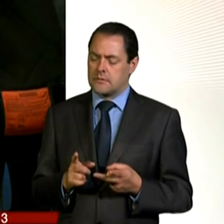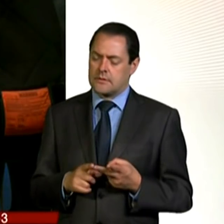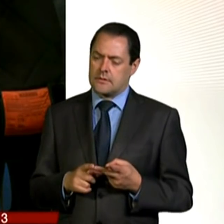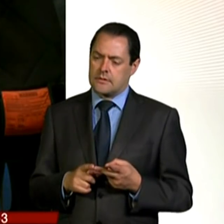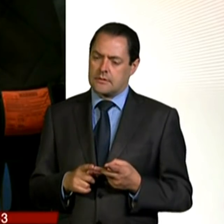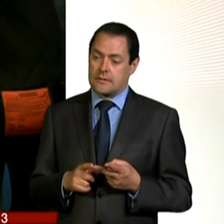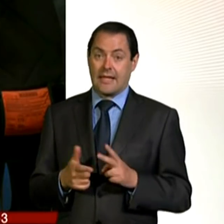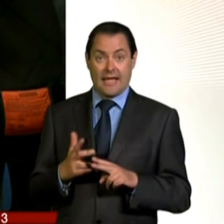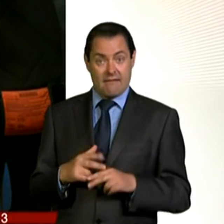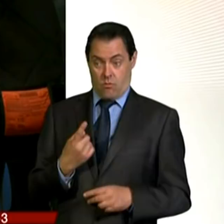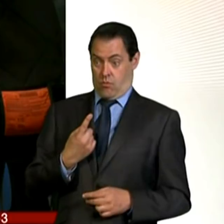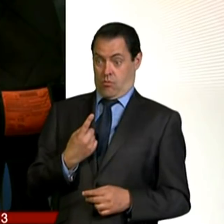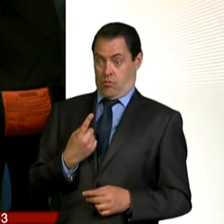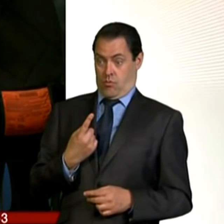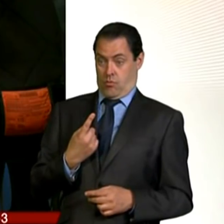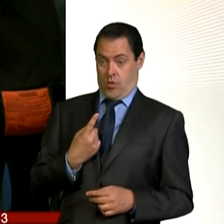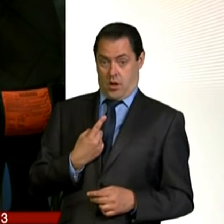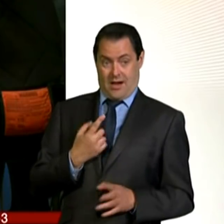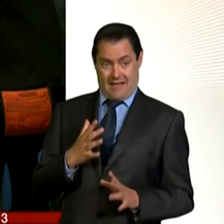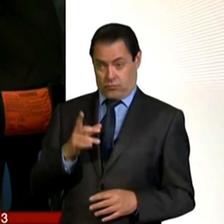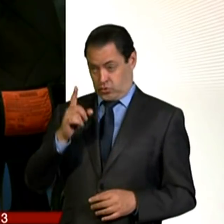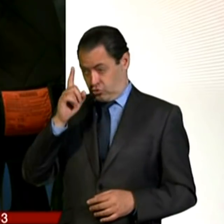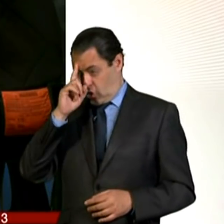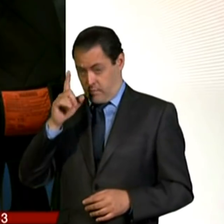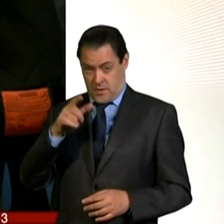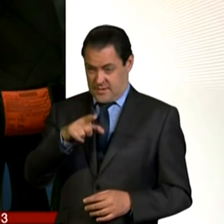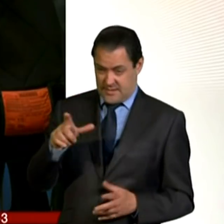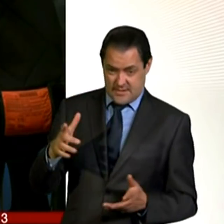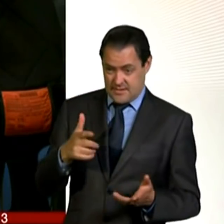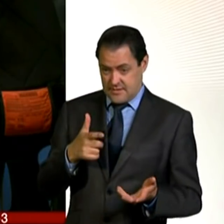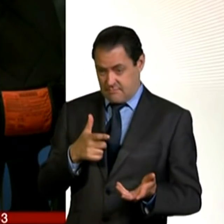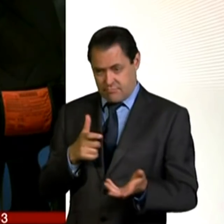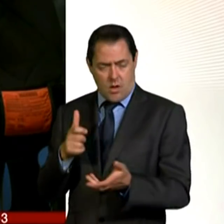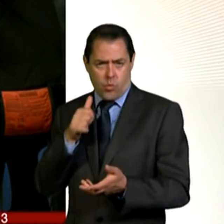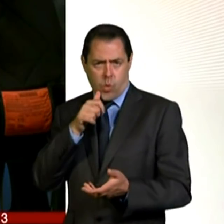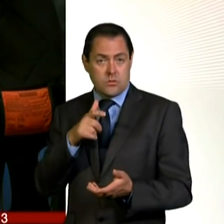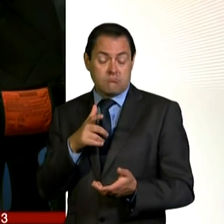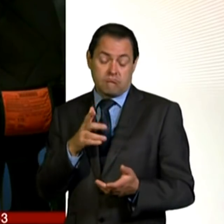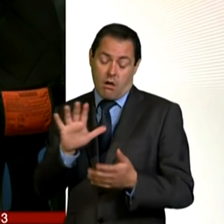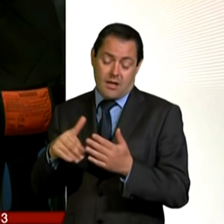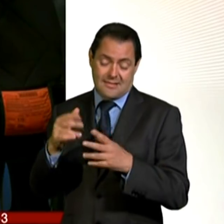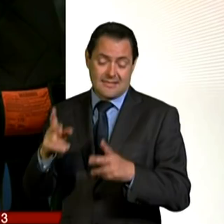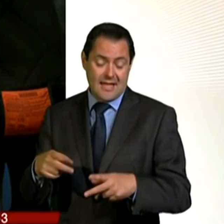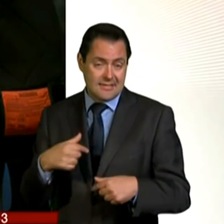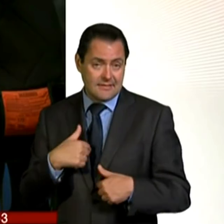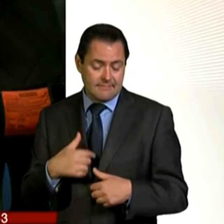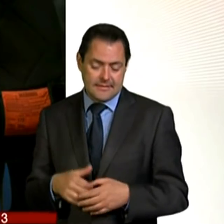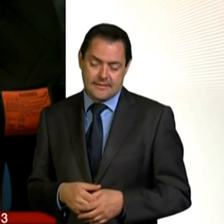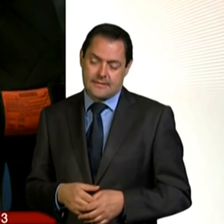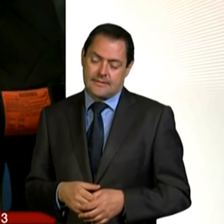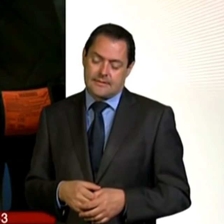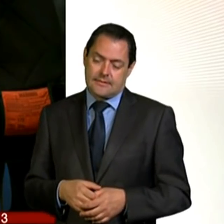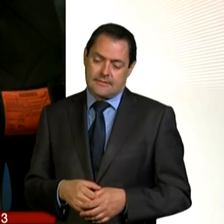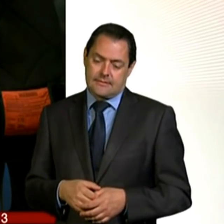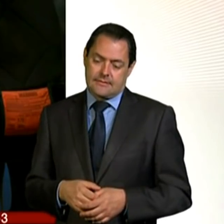If I had to have my little fight with the Germans on my own, I'd do it and die. That I